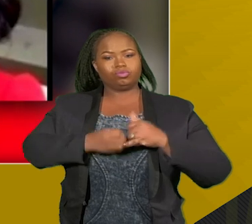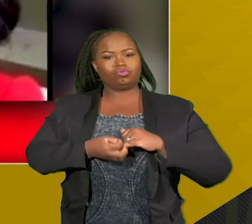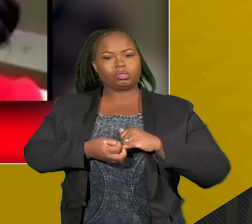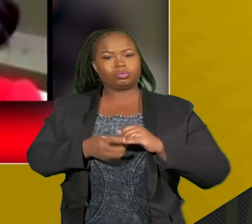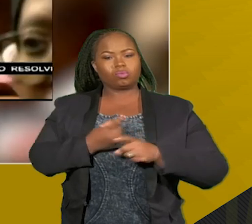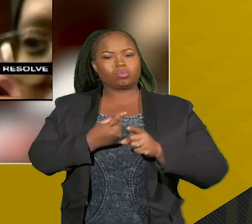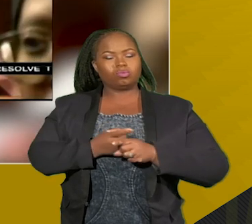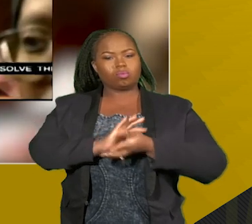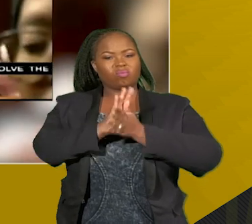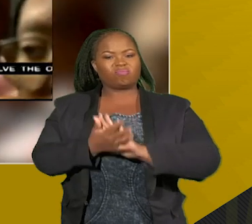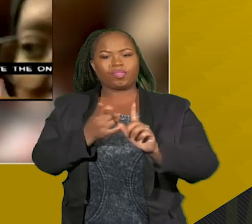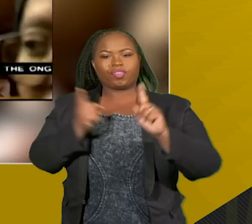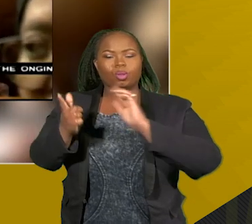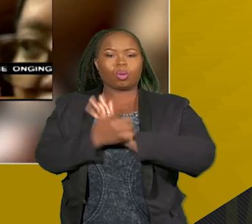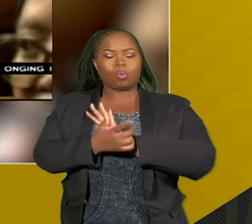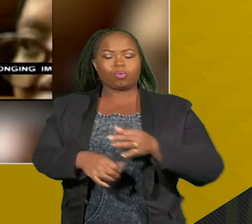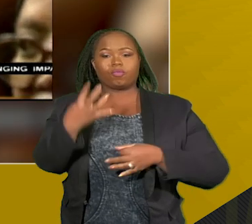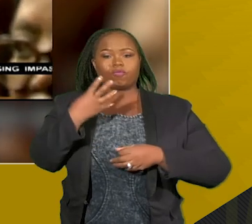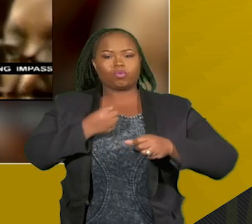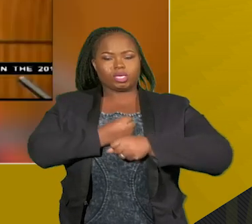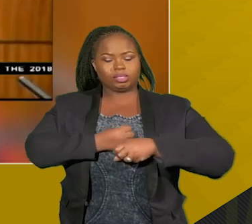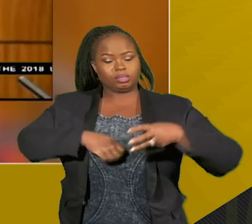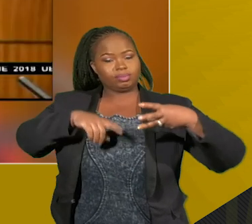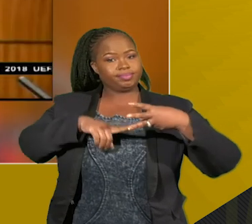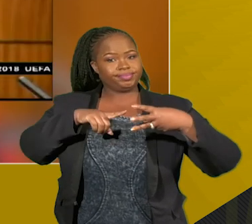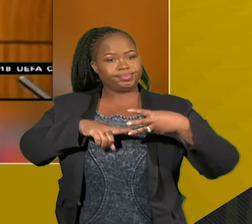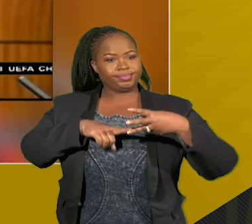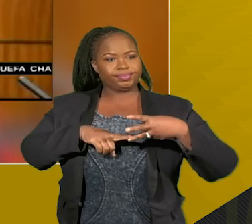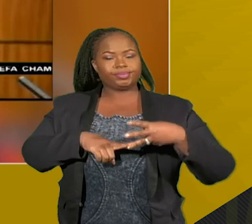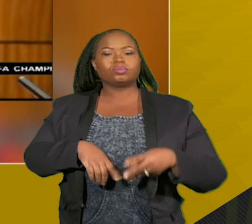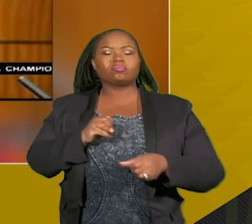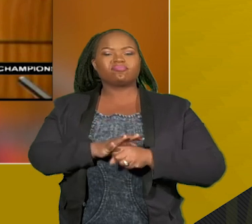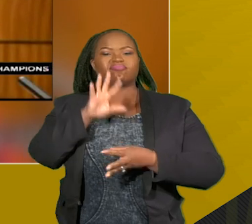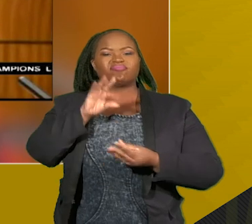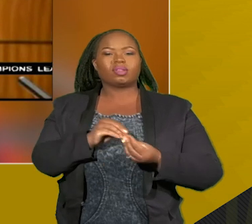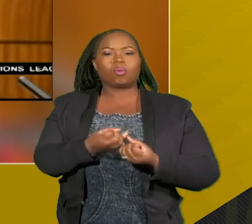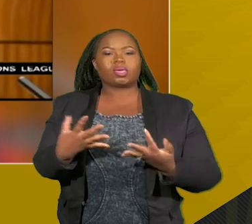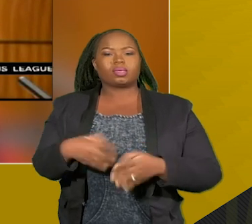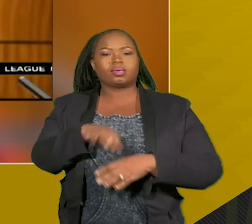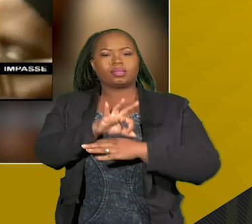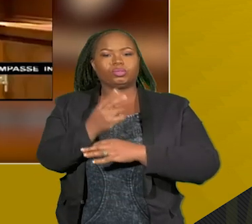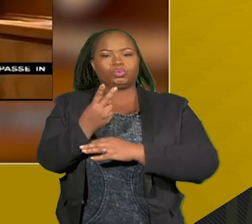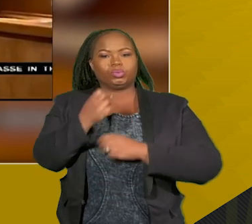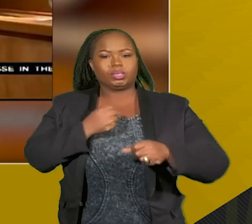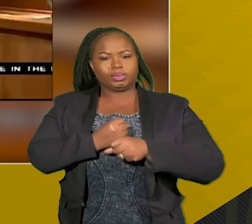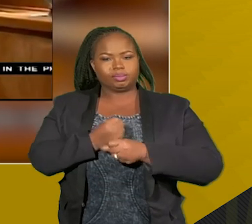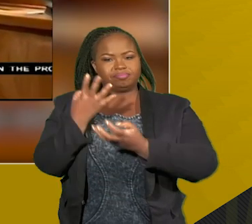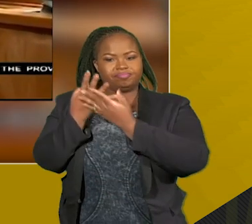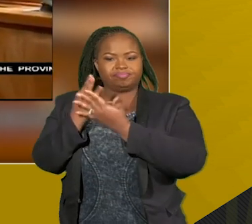defeat or obstruct the course of justice, you are sentenced to 4 years imprisonment. The effective sentence is therefore 32 years